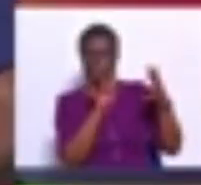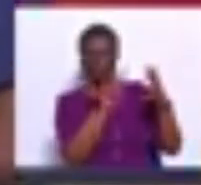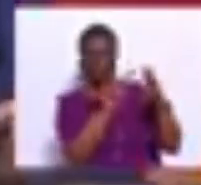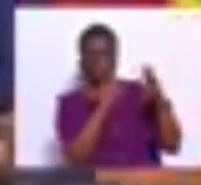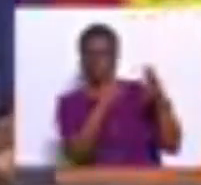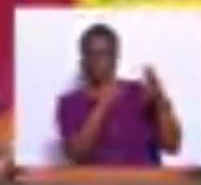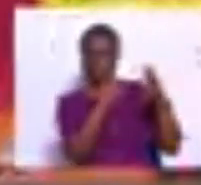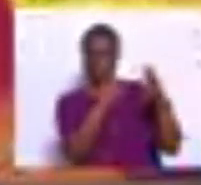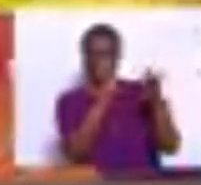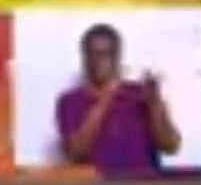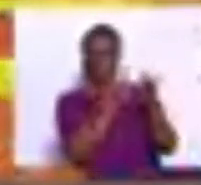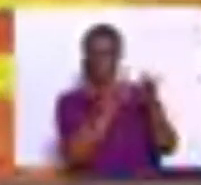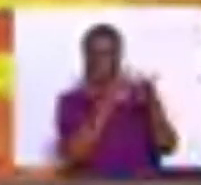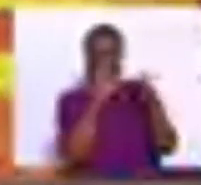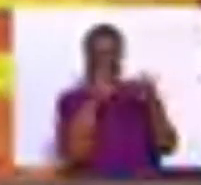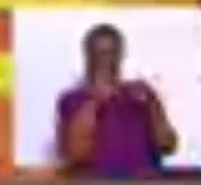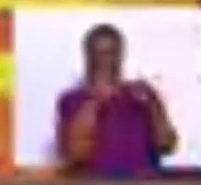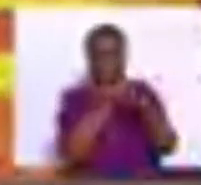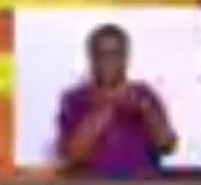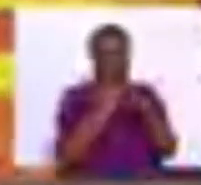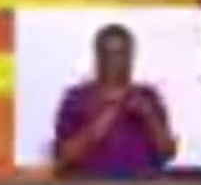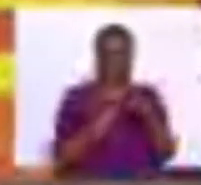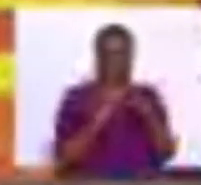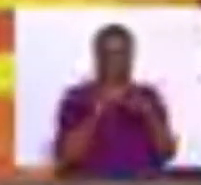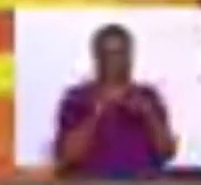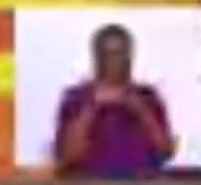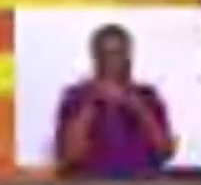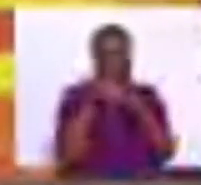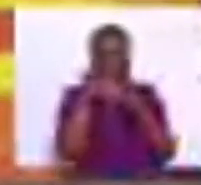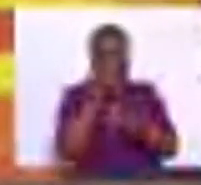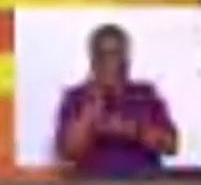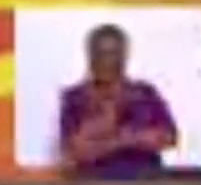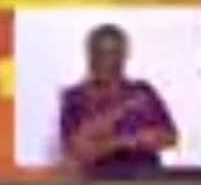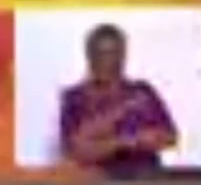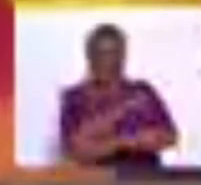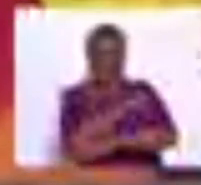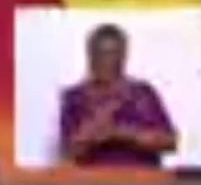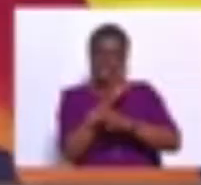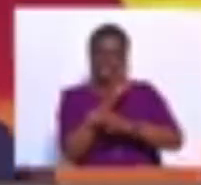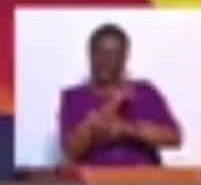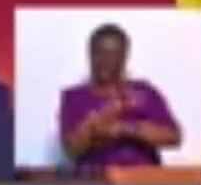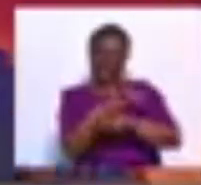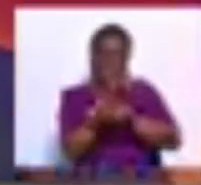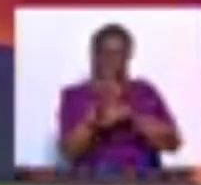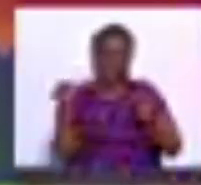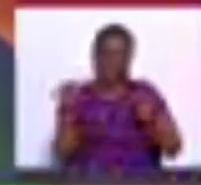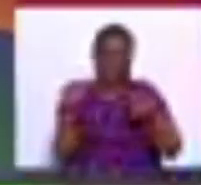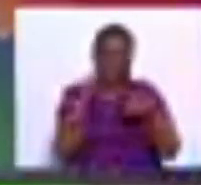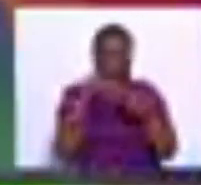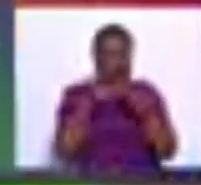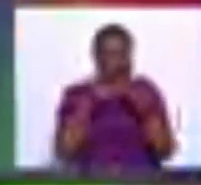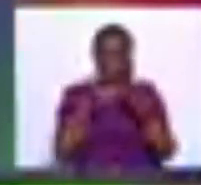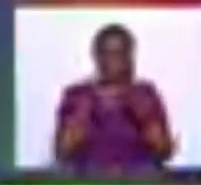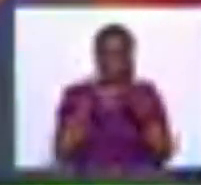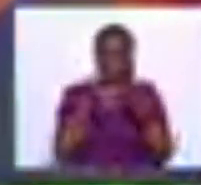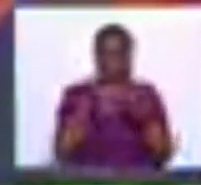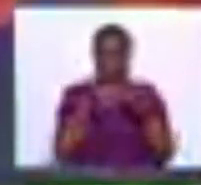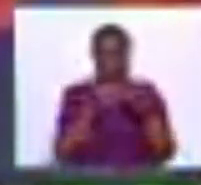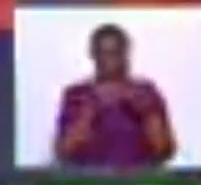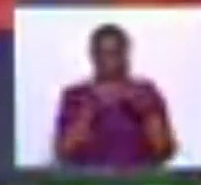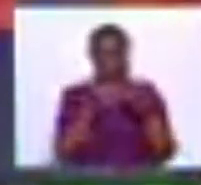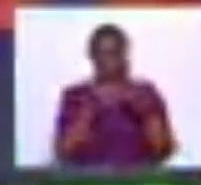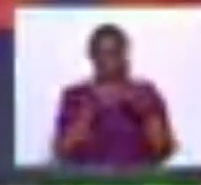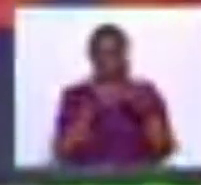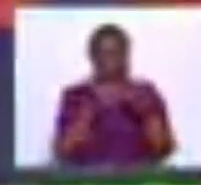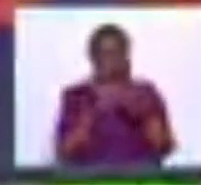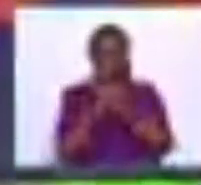chances that it will improve if I take this treatment? And if I don't take the treatment, what are the chances that it will get worse? They will have